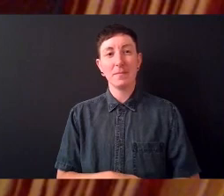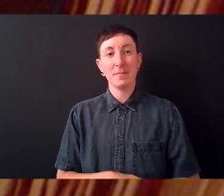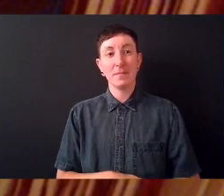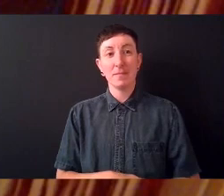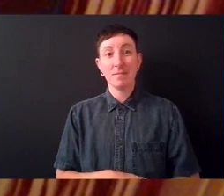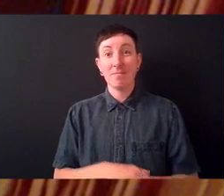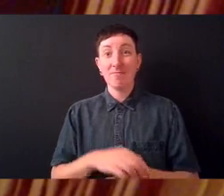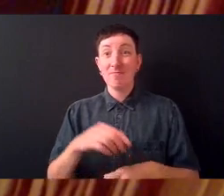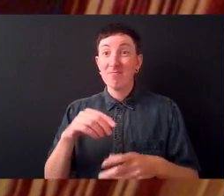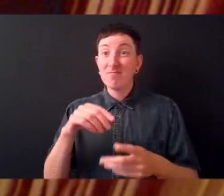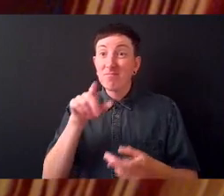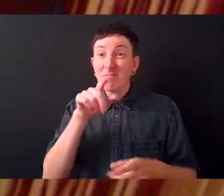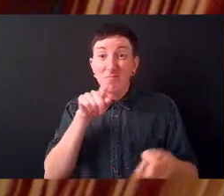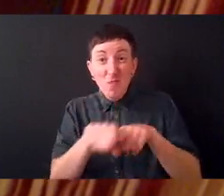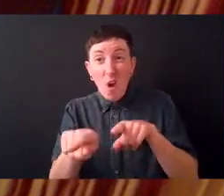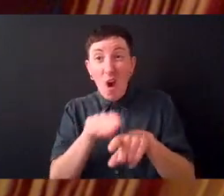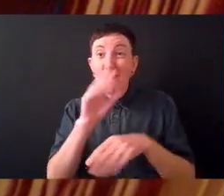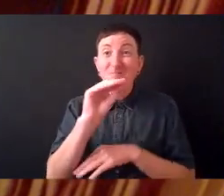silly.